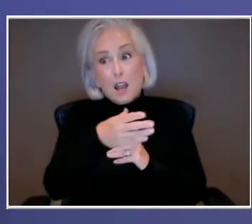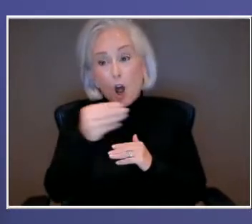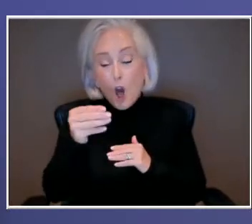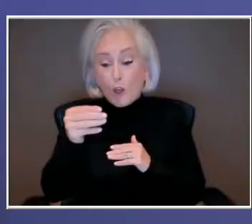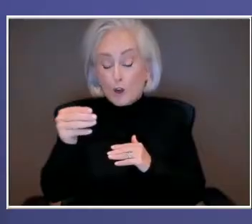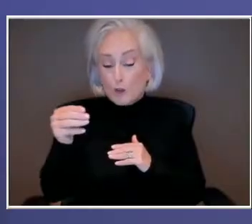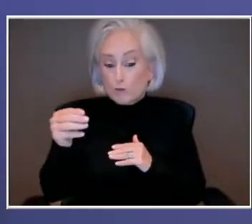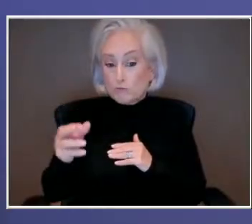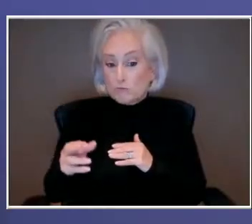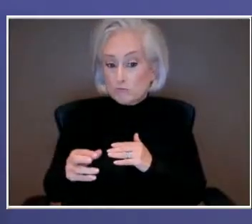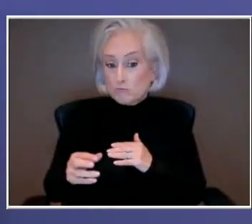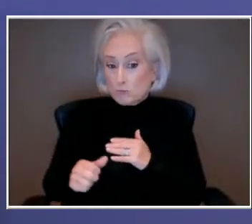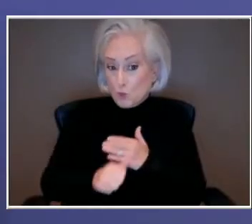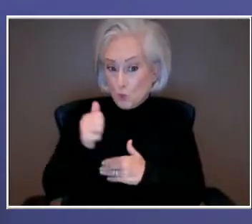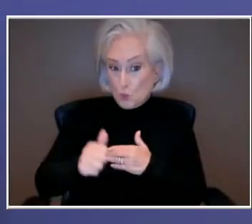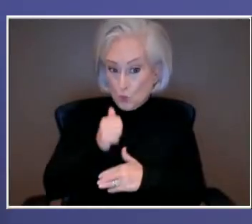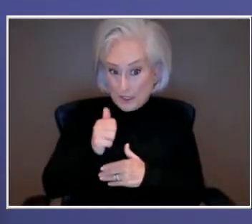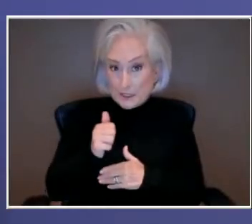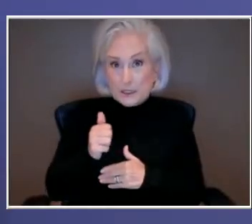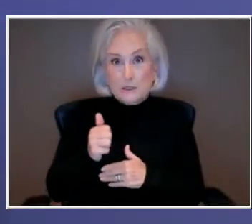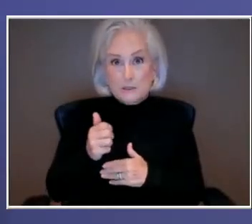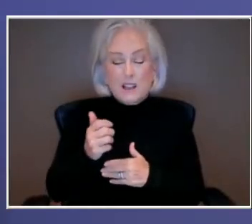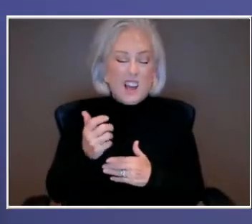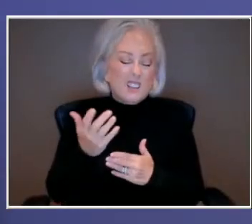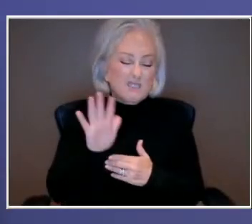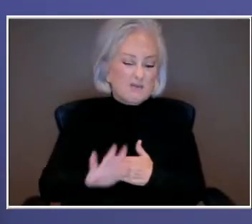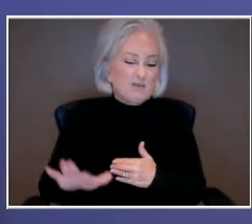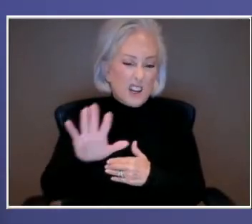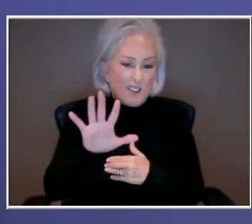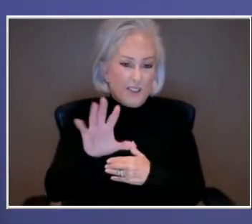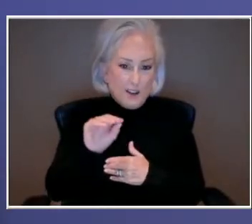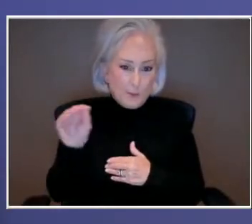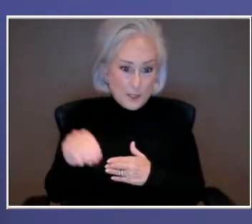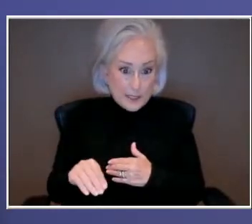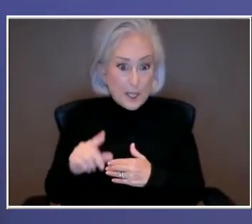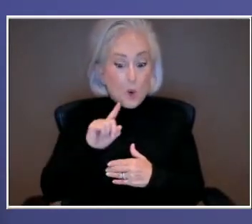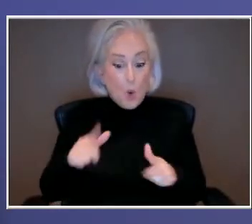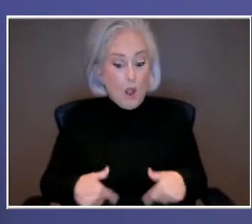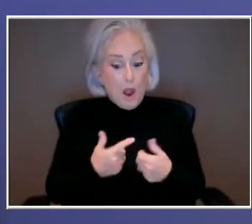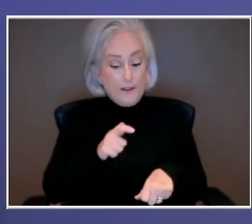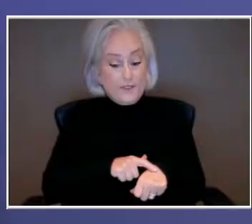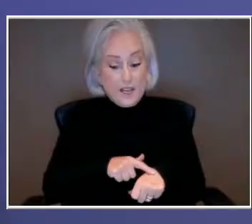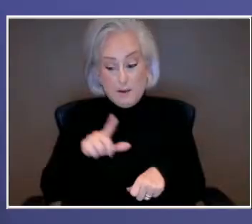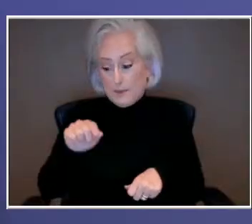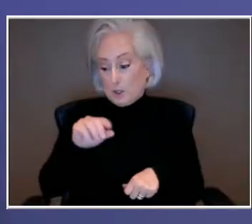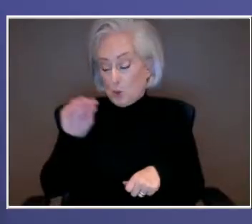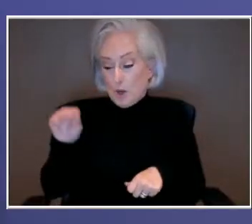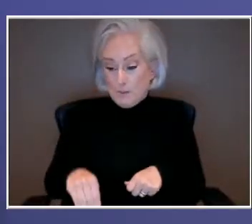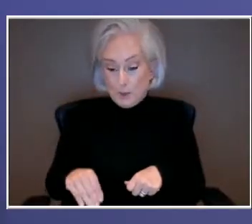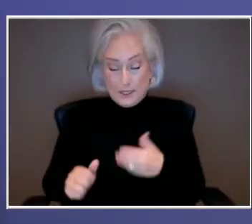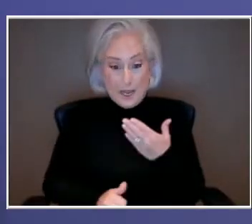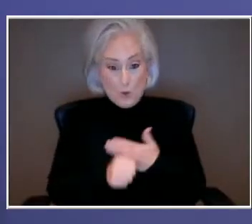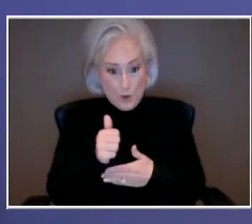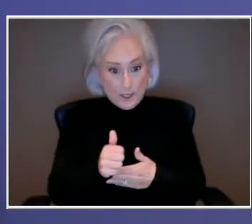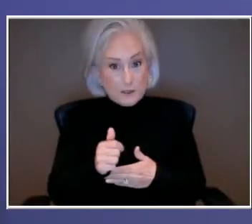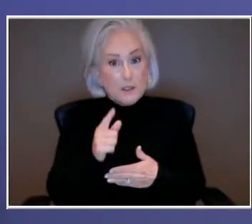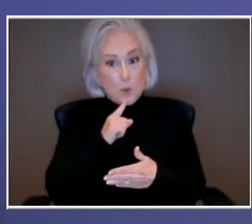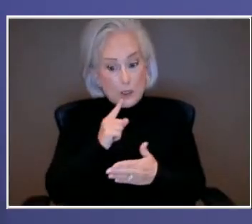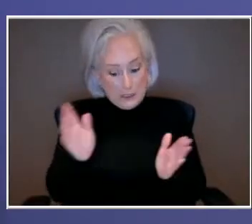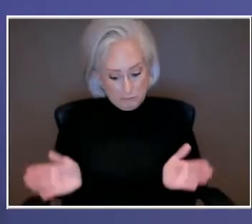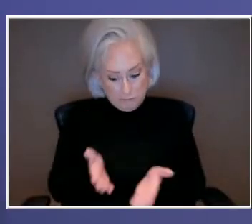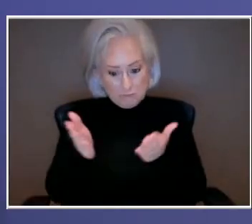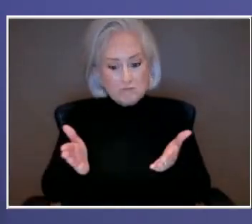least 5%, or a lifetime risk of at least 20%, we usually advocate having a breast